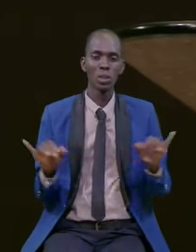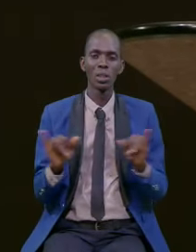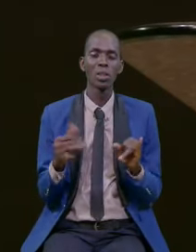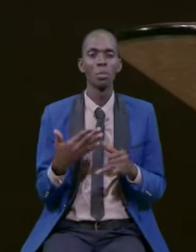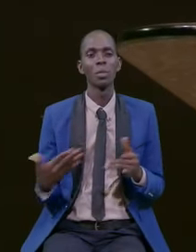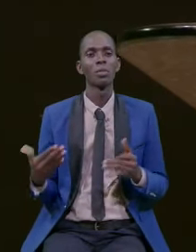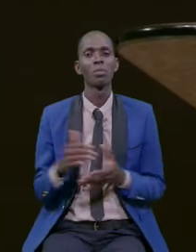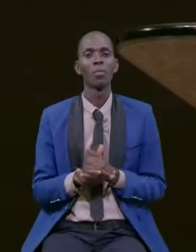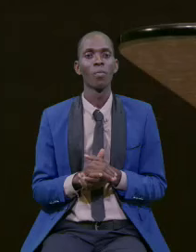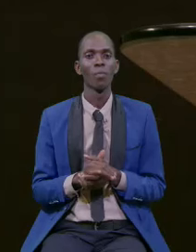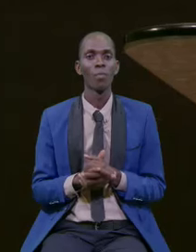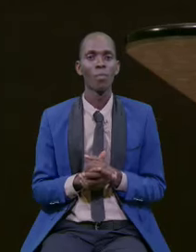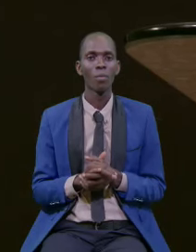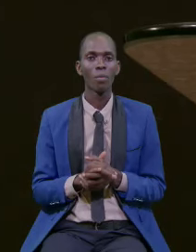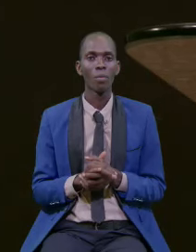threatening posture,